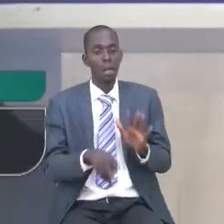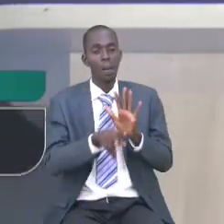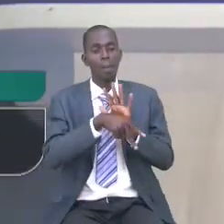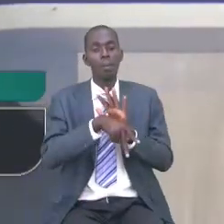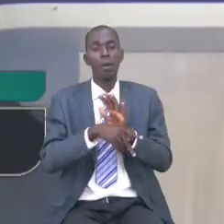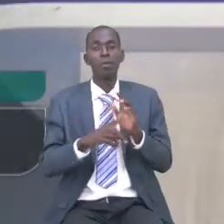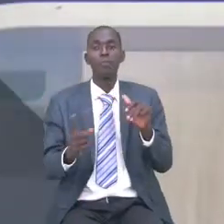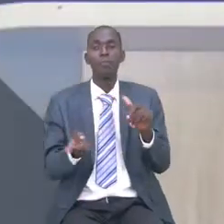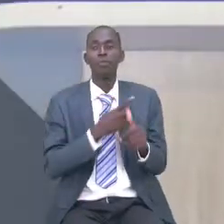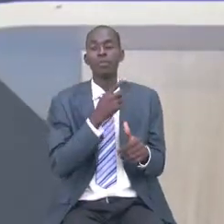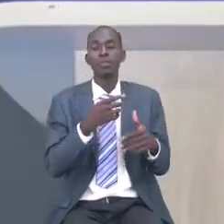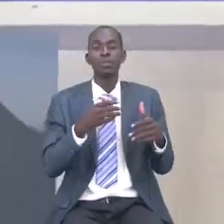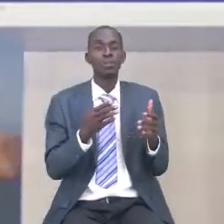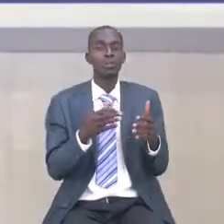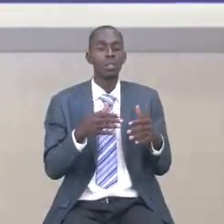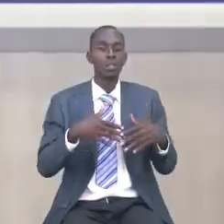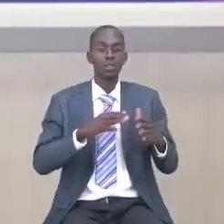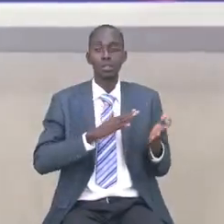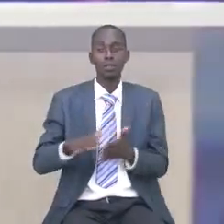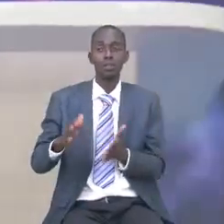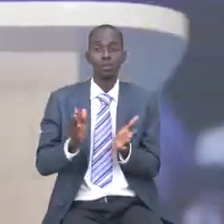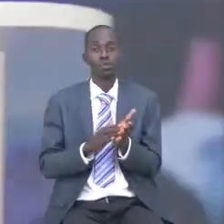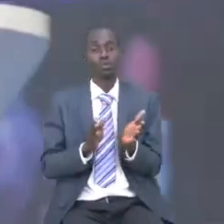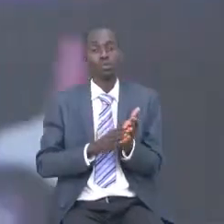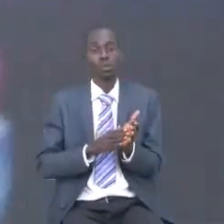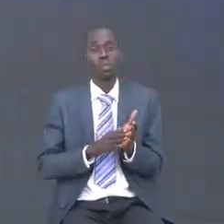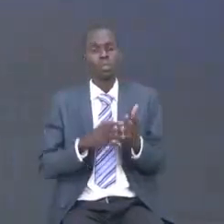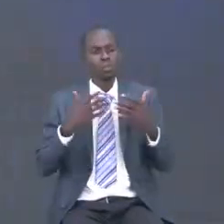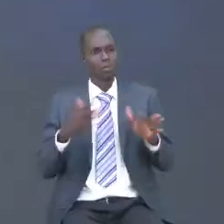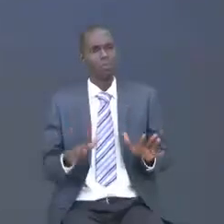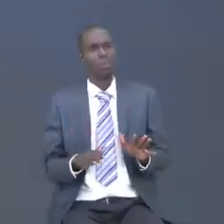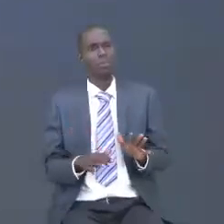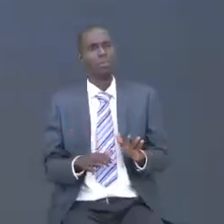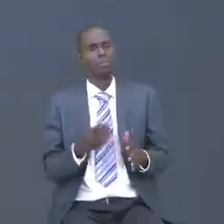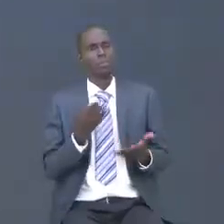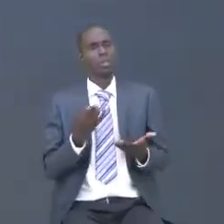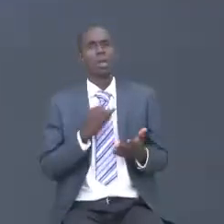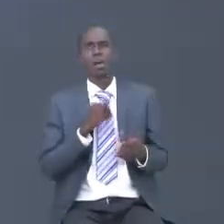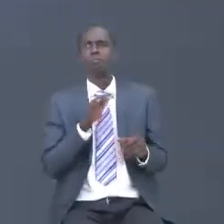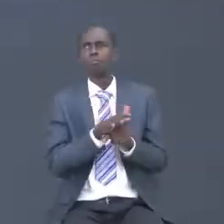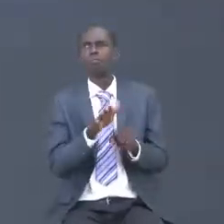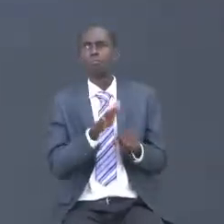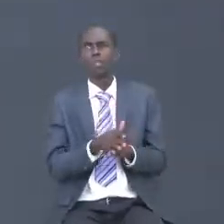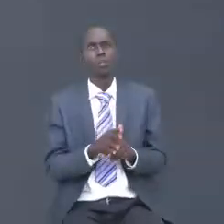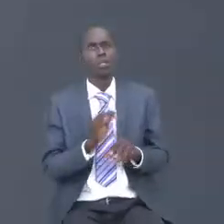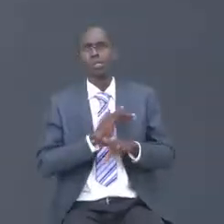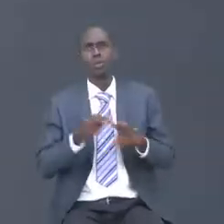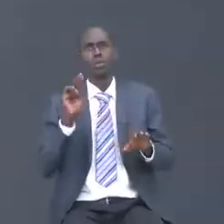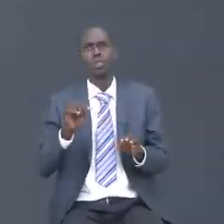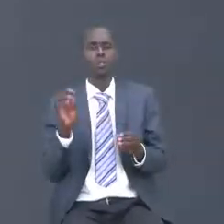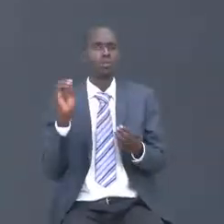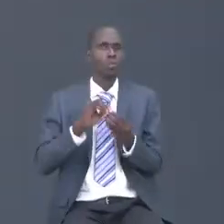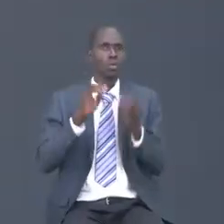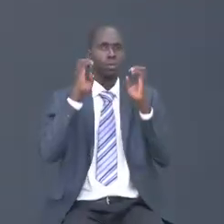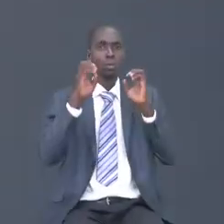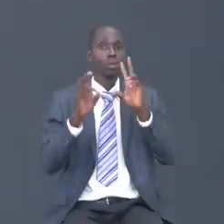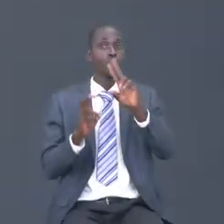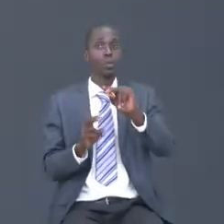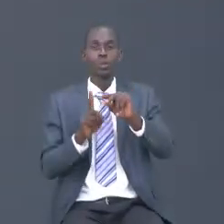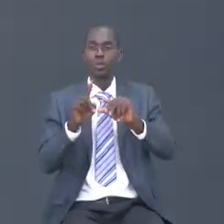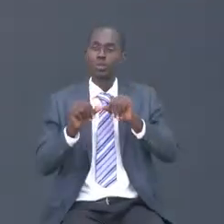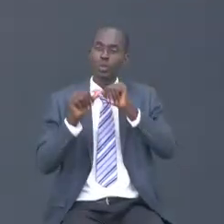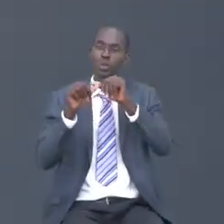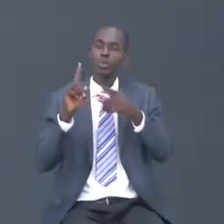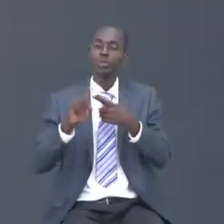learned enough. You keep on seeking. After secondary school, you don't say, I've got enough. I